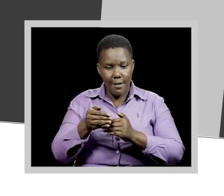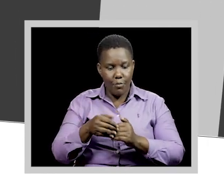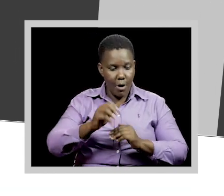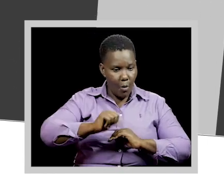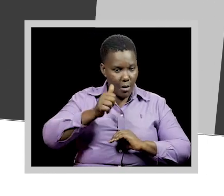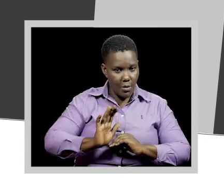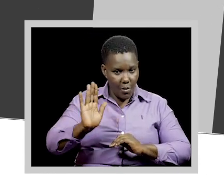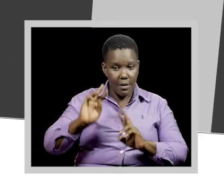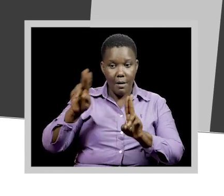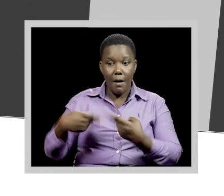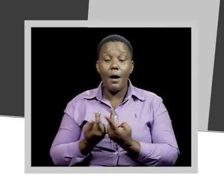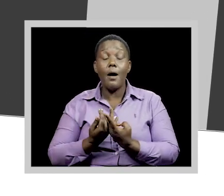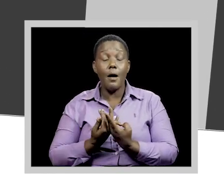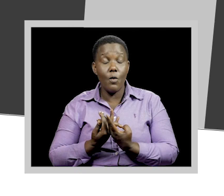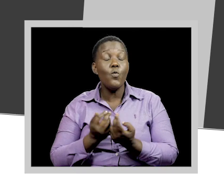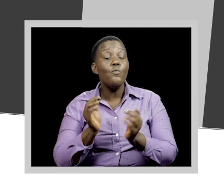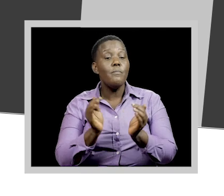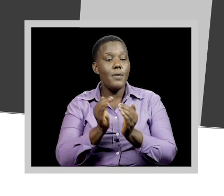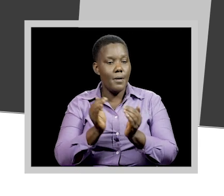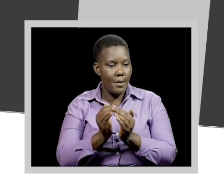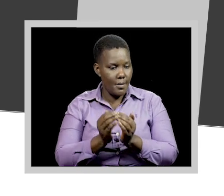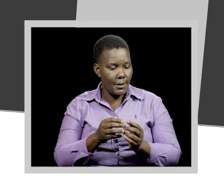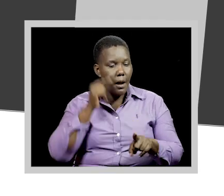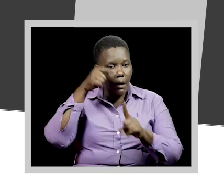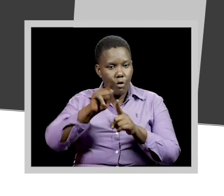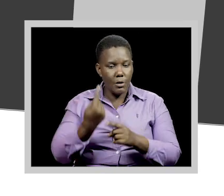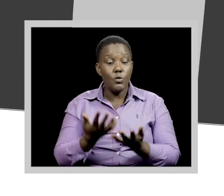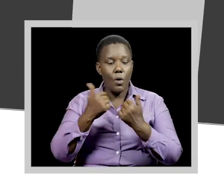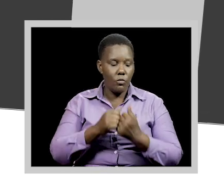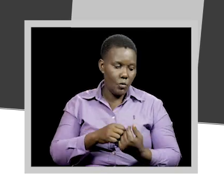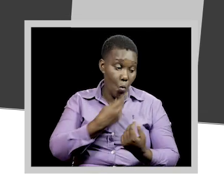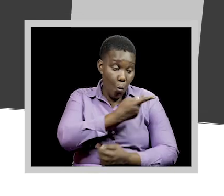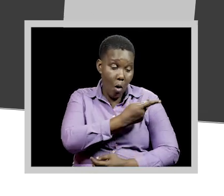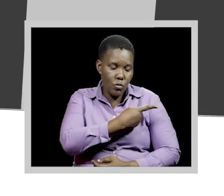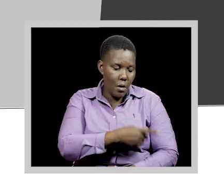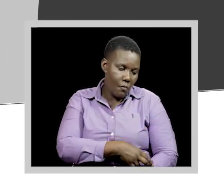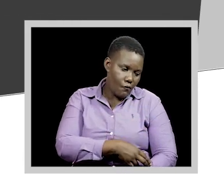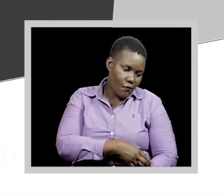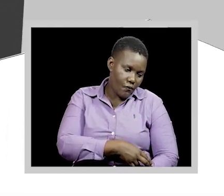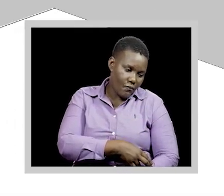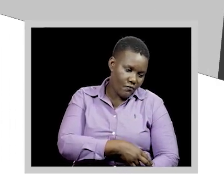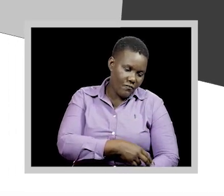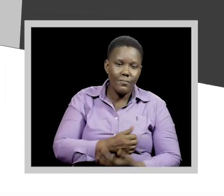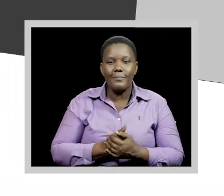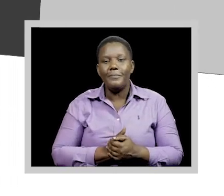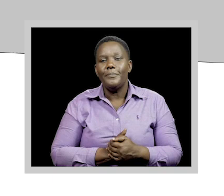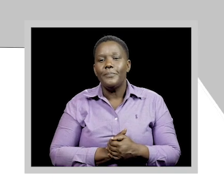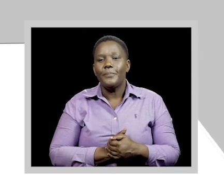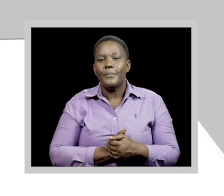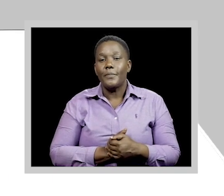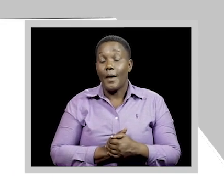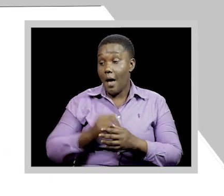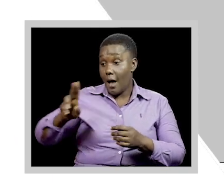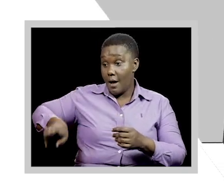or guardian ad litem in order to communicate with him. The social welfare